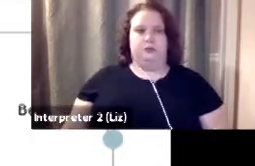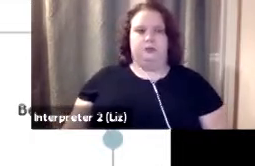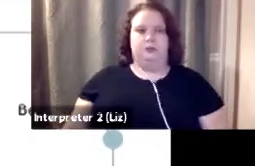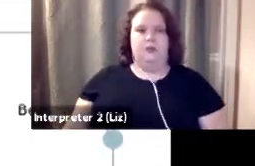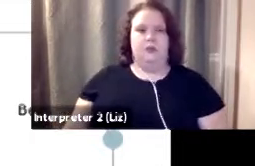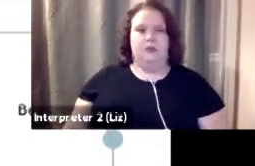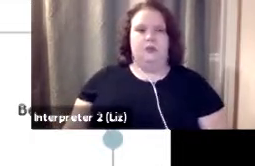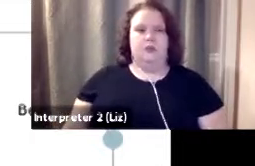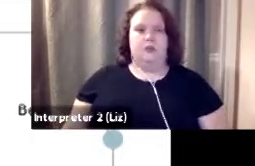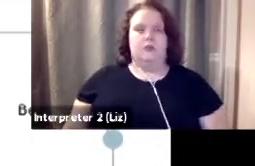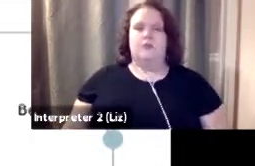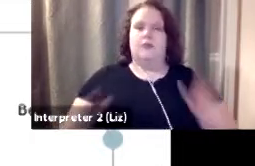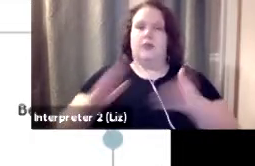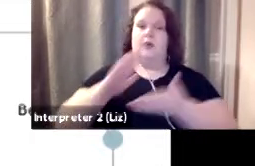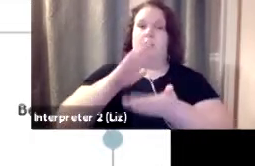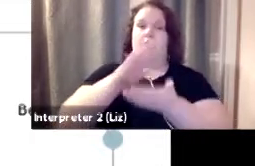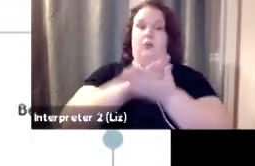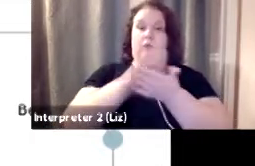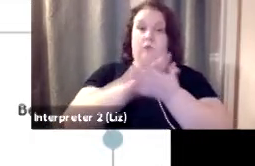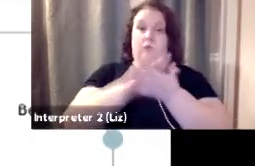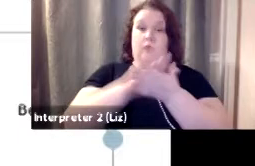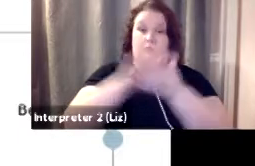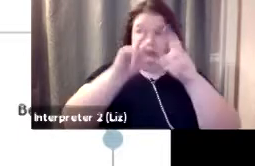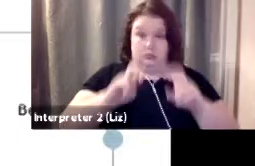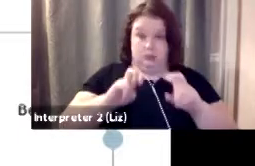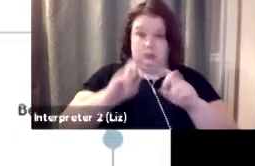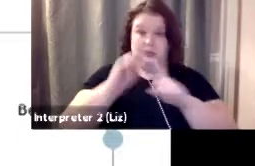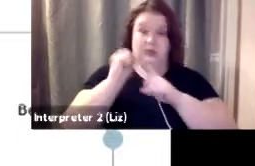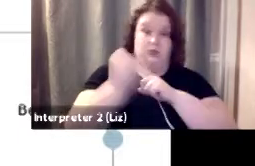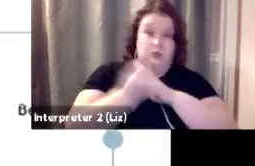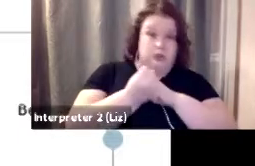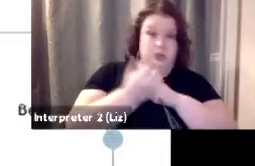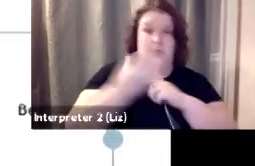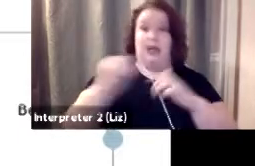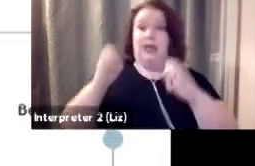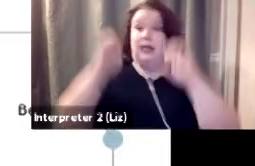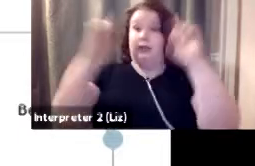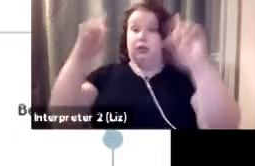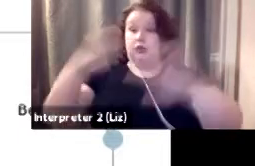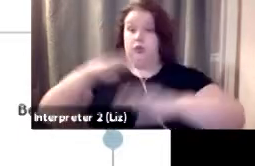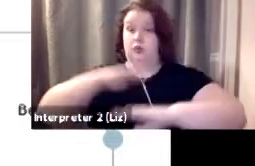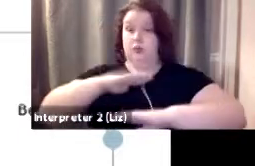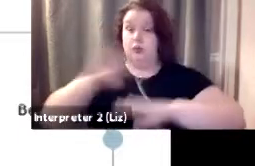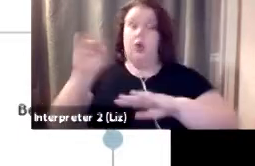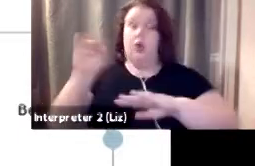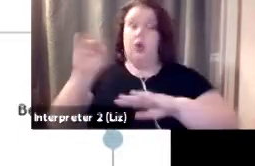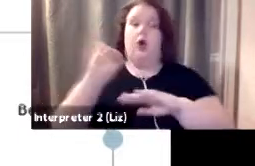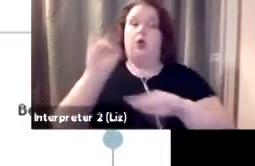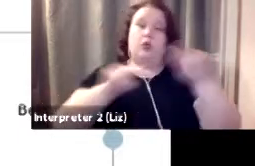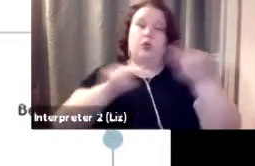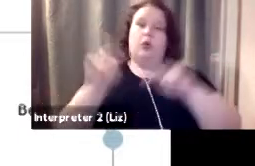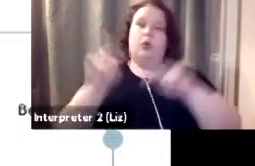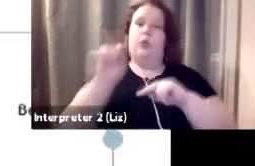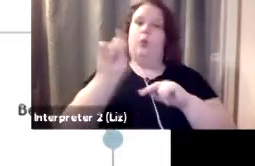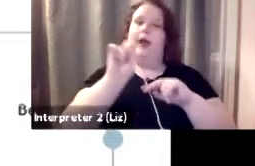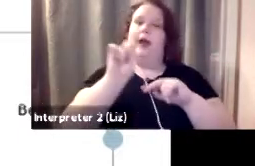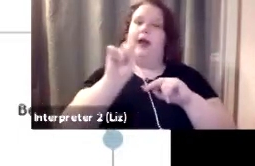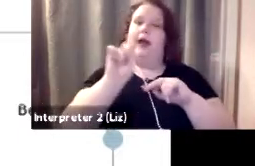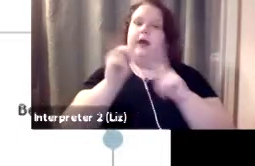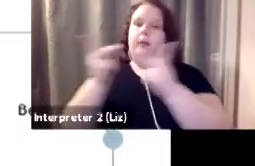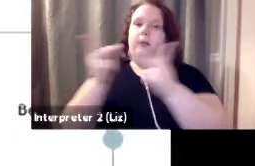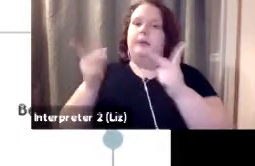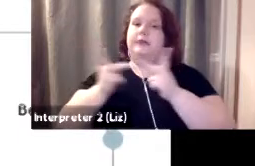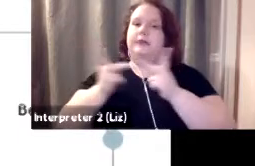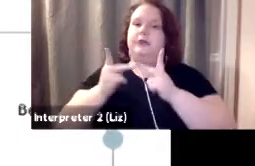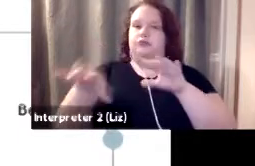condition assessment? We also want to look at the geographic location of these facilities. And so as we start